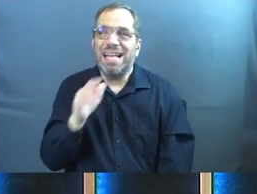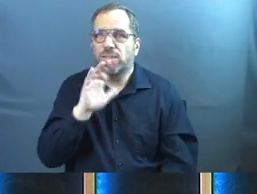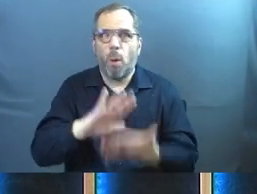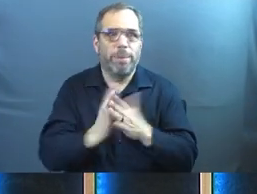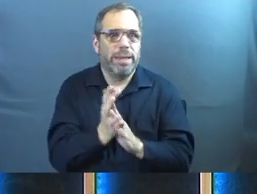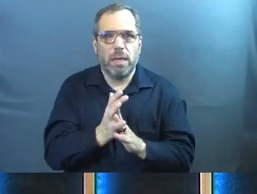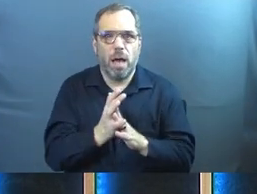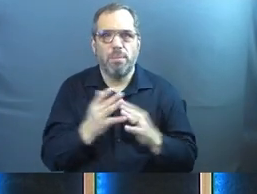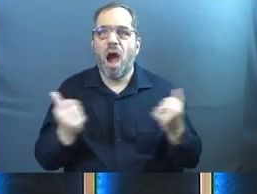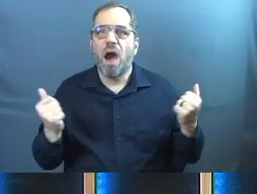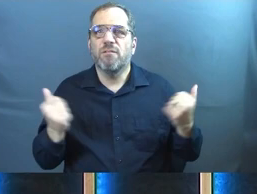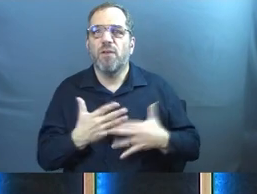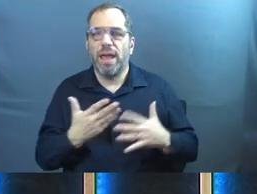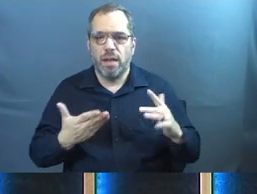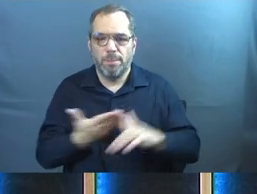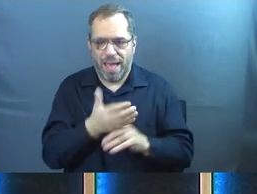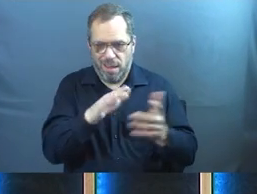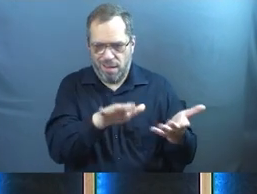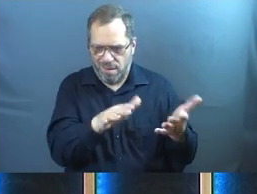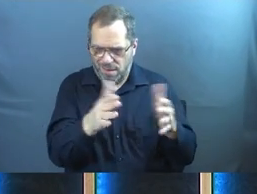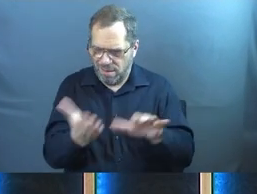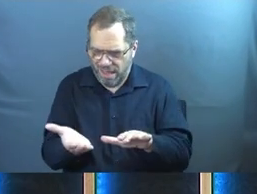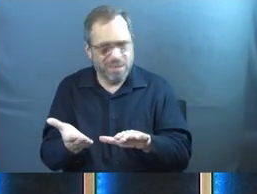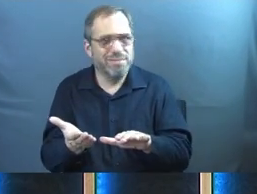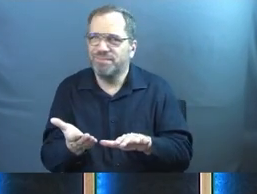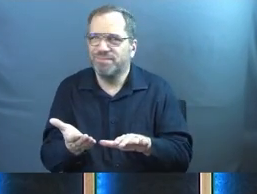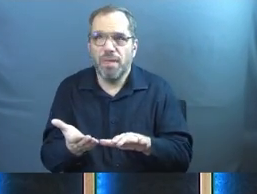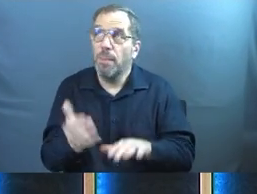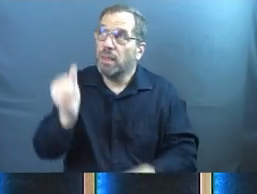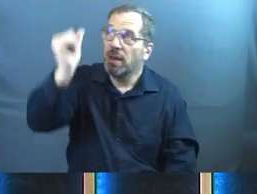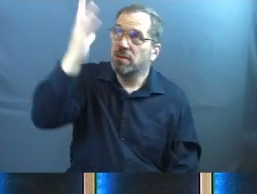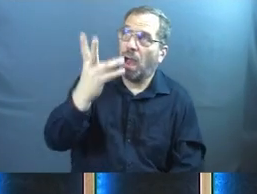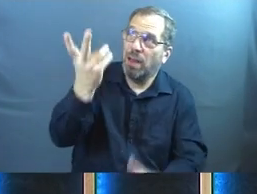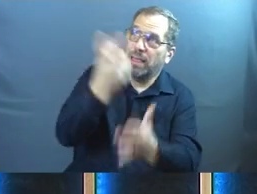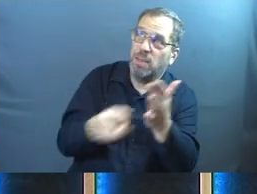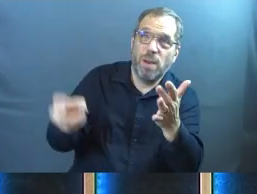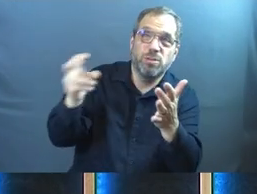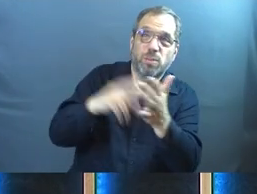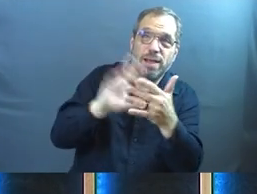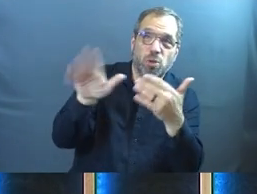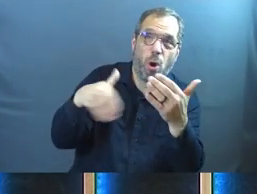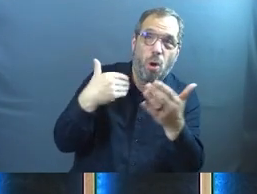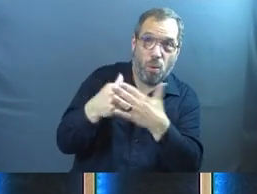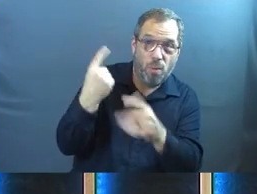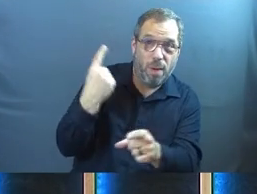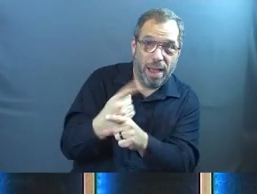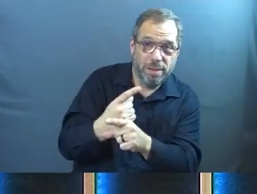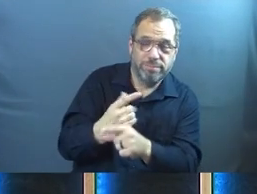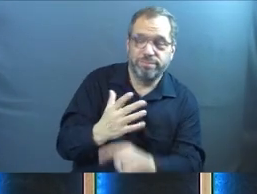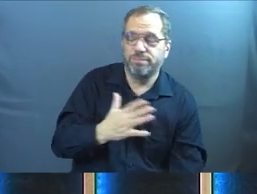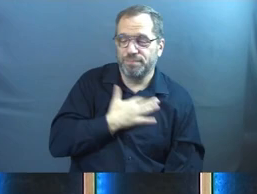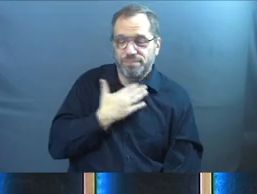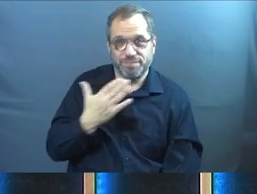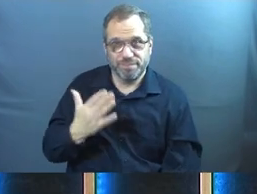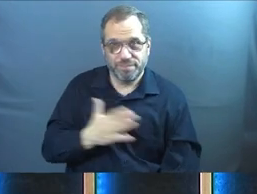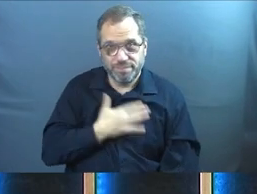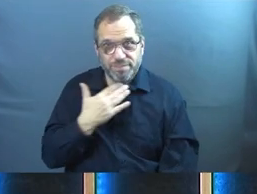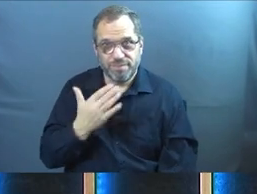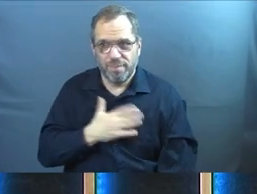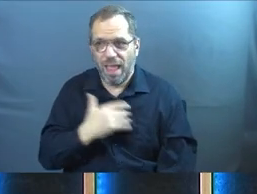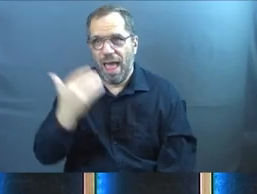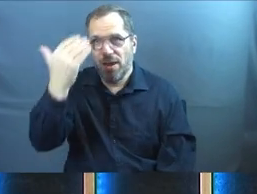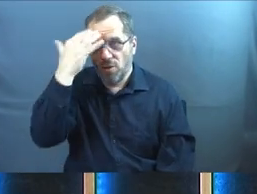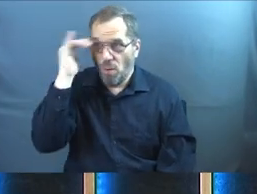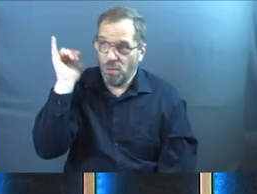so intimidated by death, because our God is a resurrecting God. Amen. And I'm glad that I got to